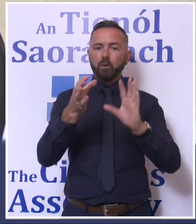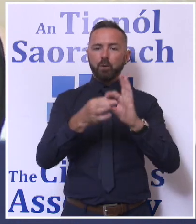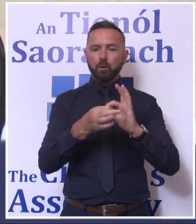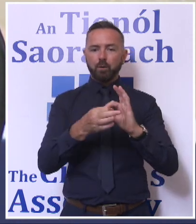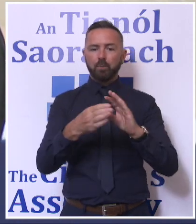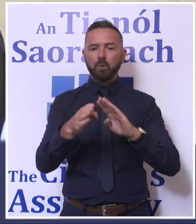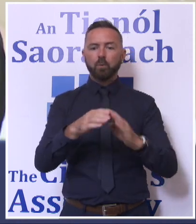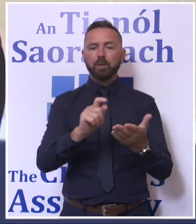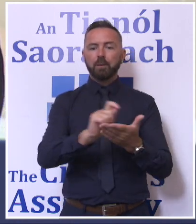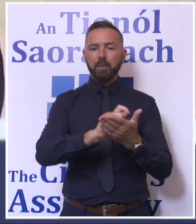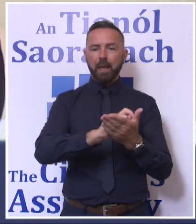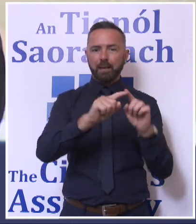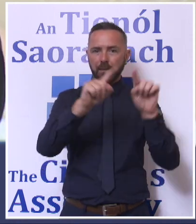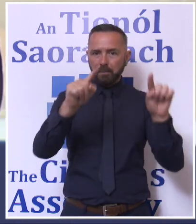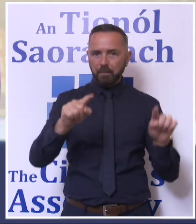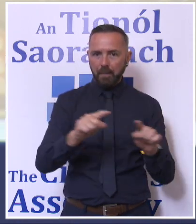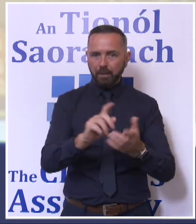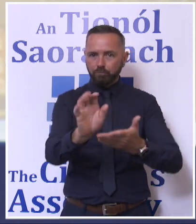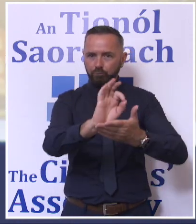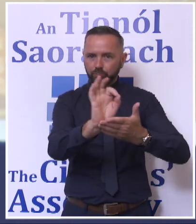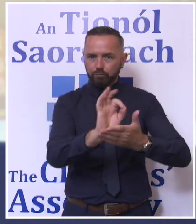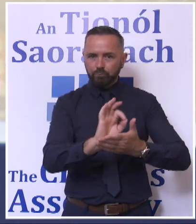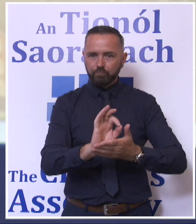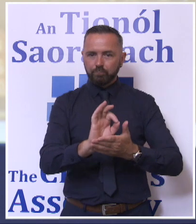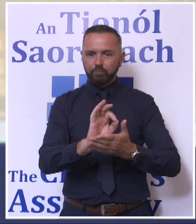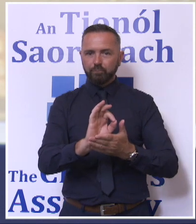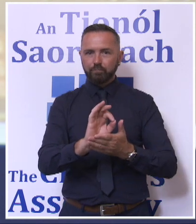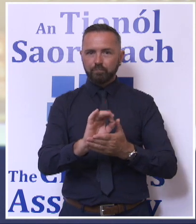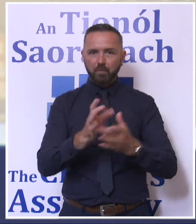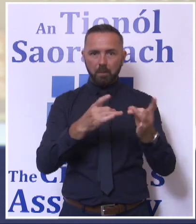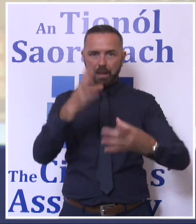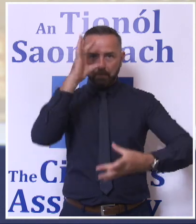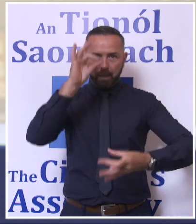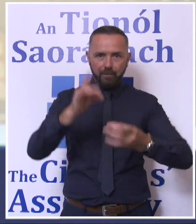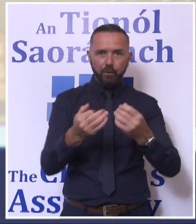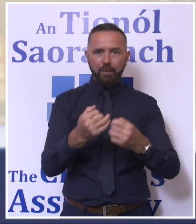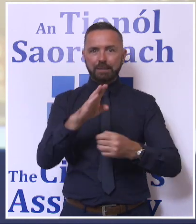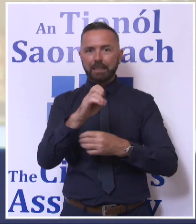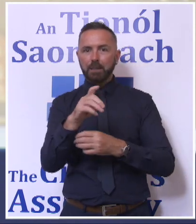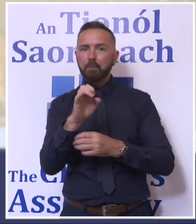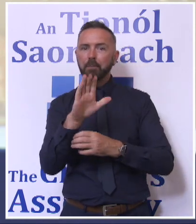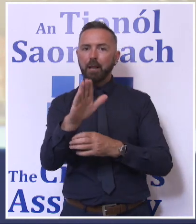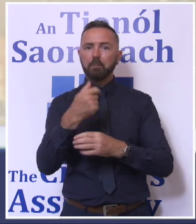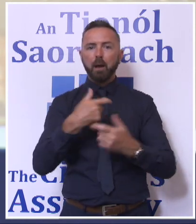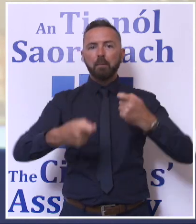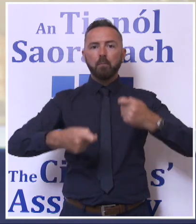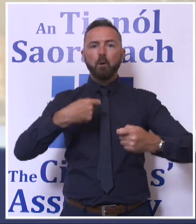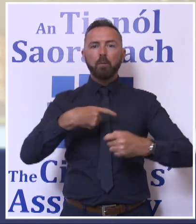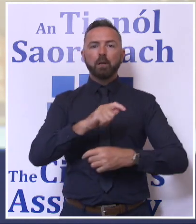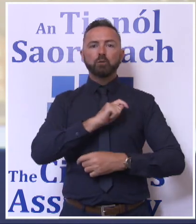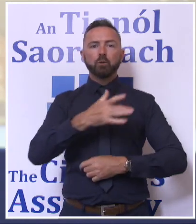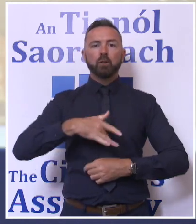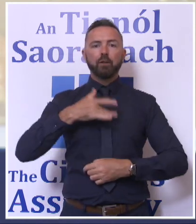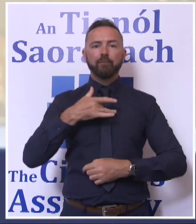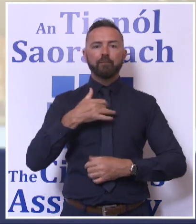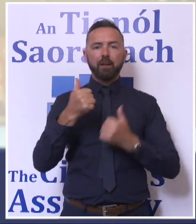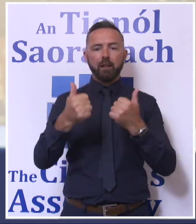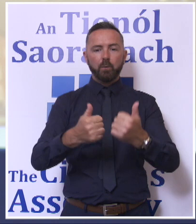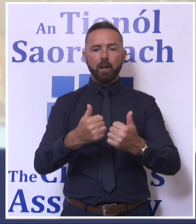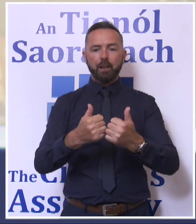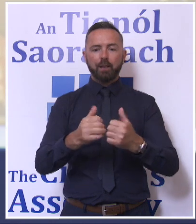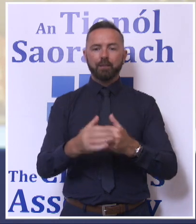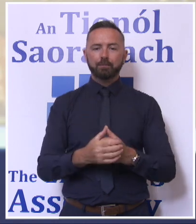live these today and tomorrow in the Assembly. And the first one is openness. I'm just going to go through our principles once again for a few moments.